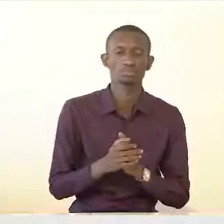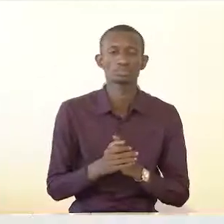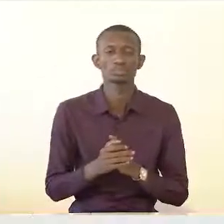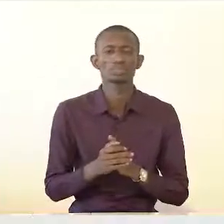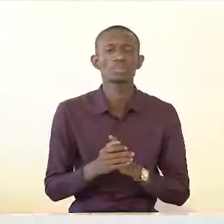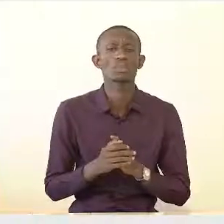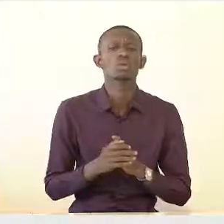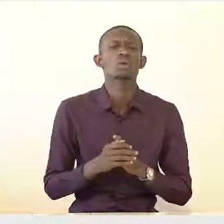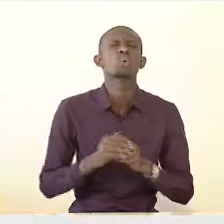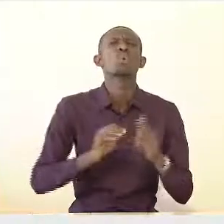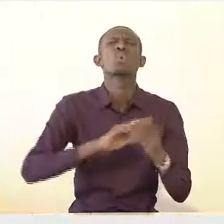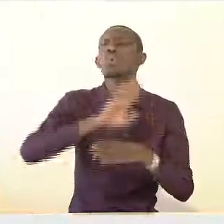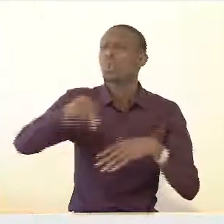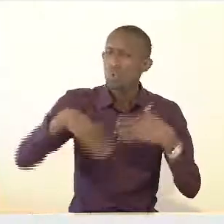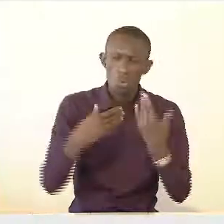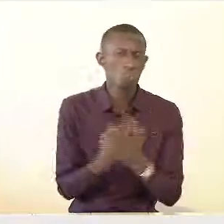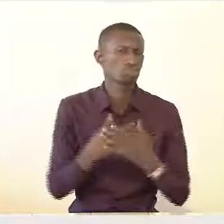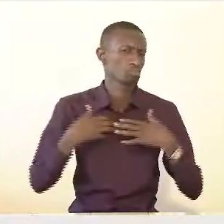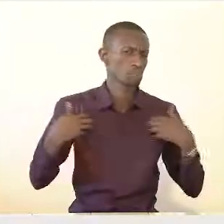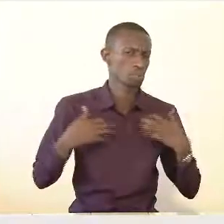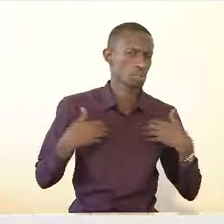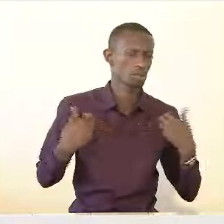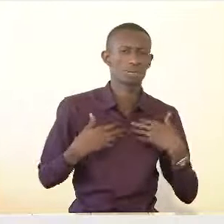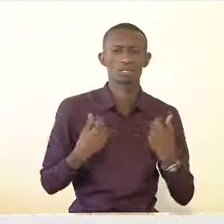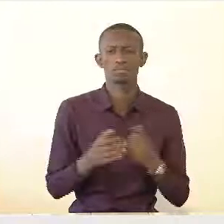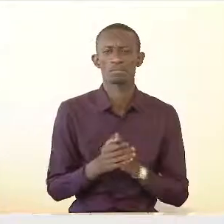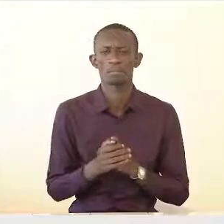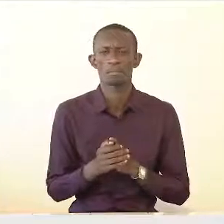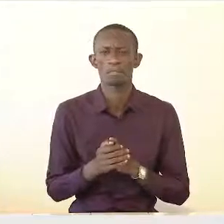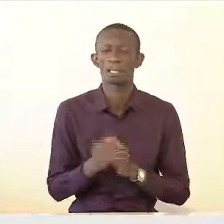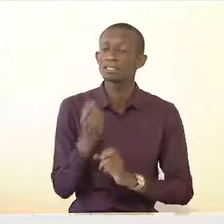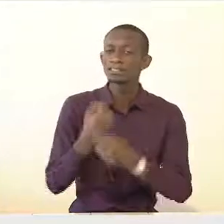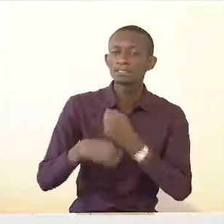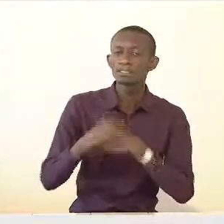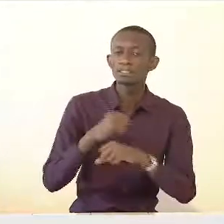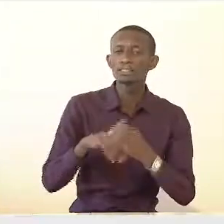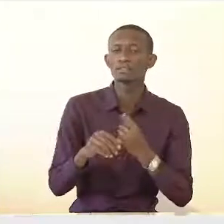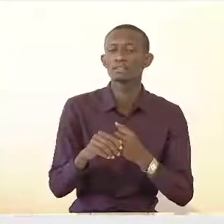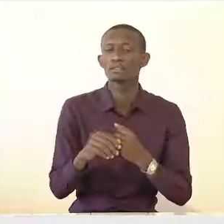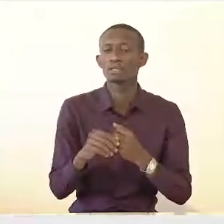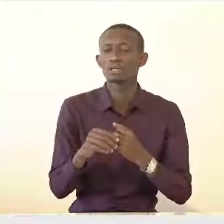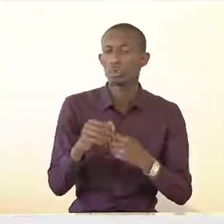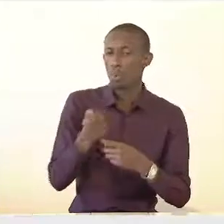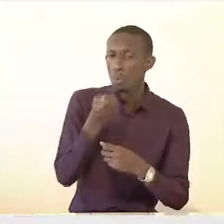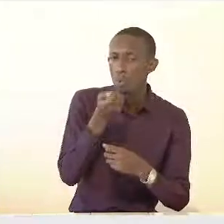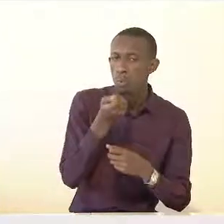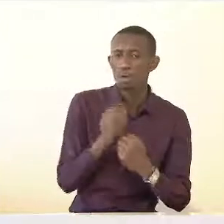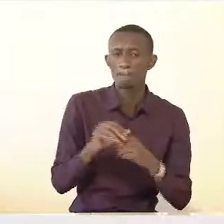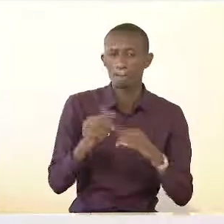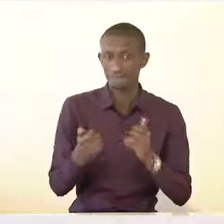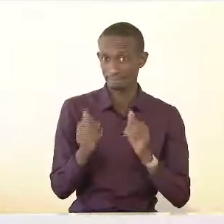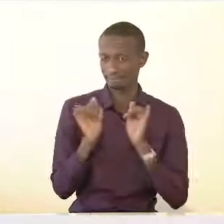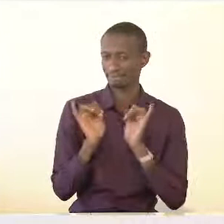heat and have a way to retain it within their body. What does it mean? It means that most